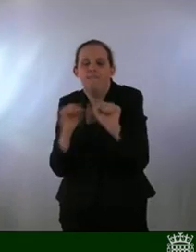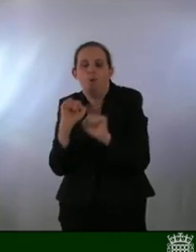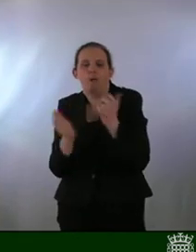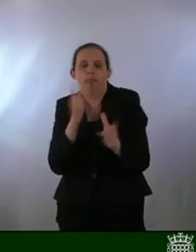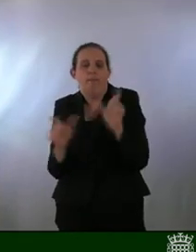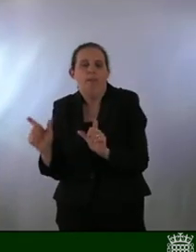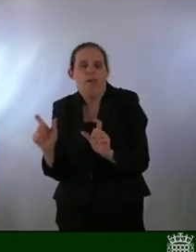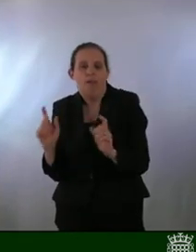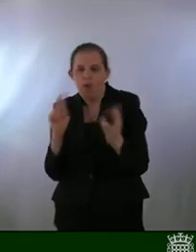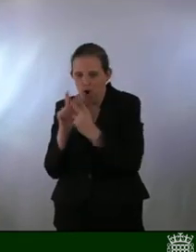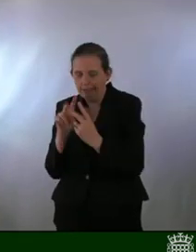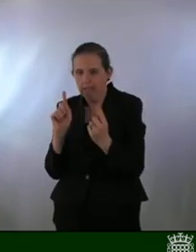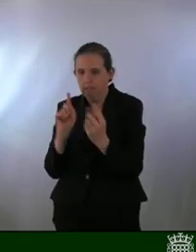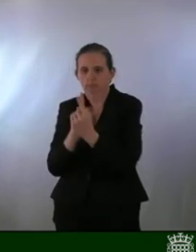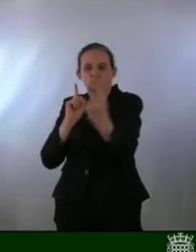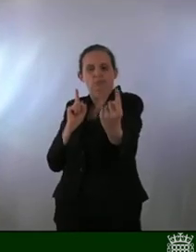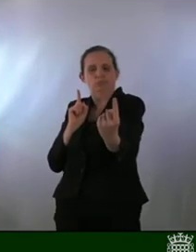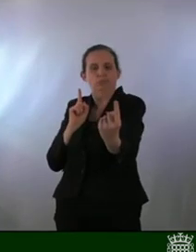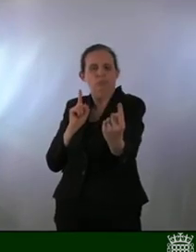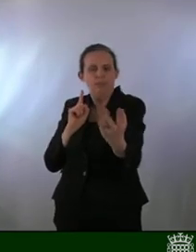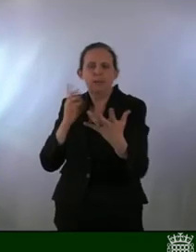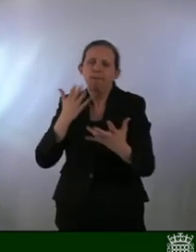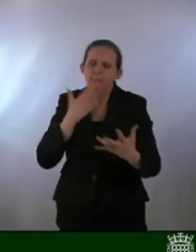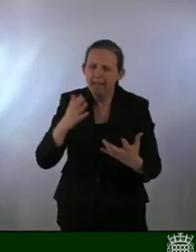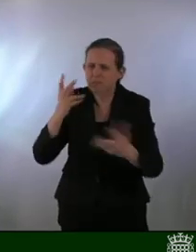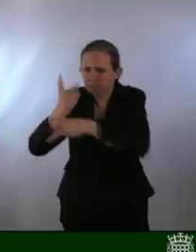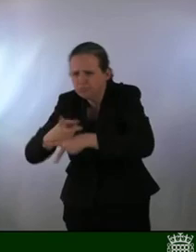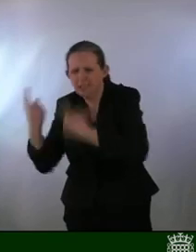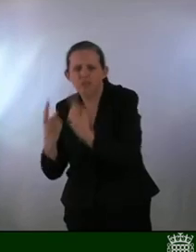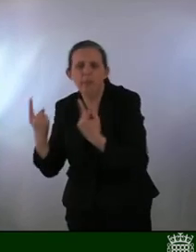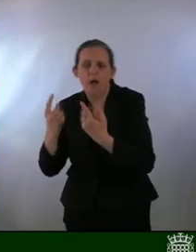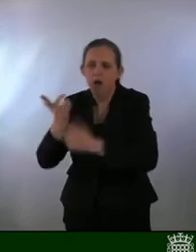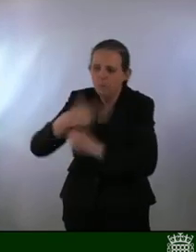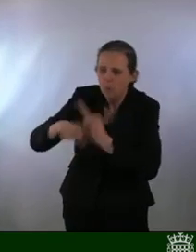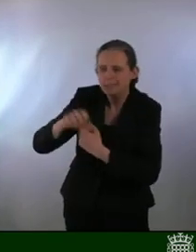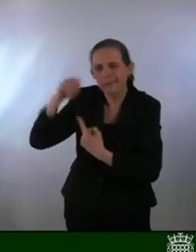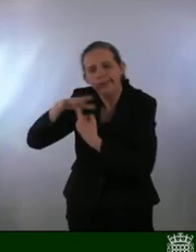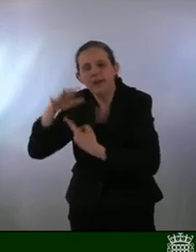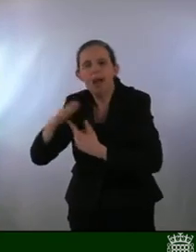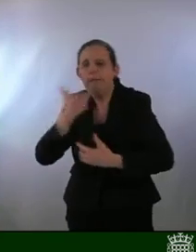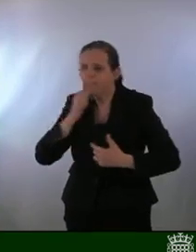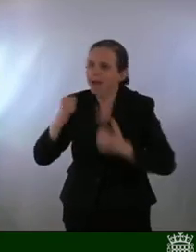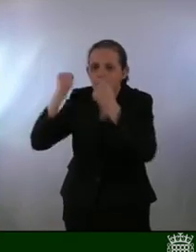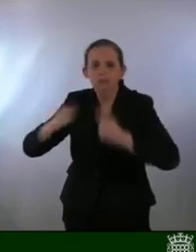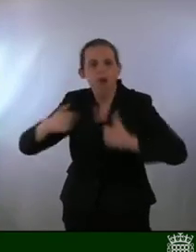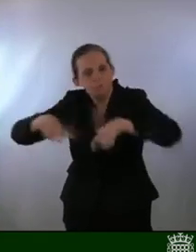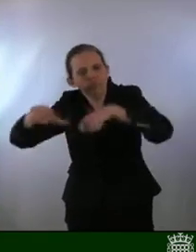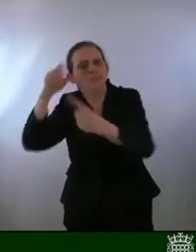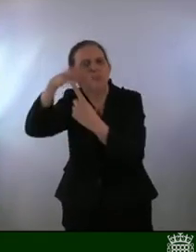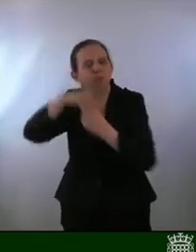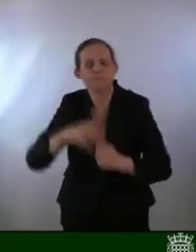very important that we look out for each other as communities and people do get exercise that they need. Ian